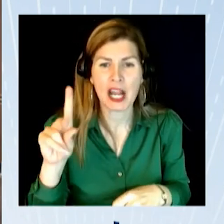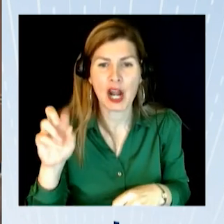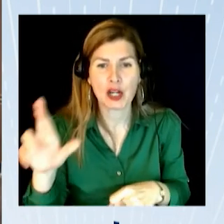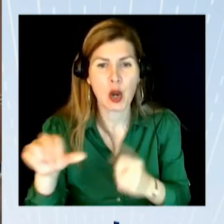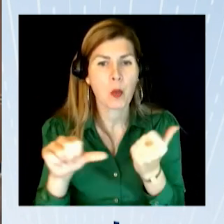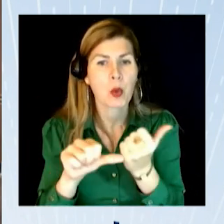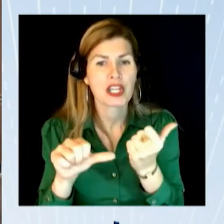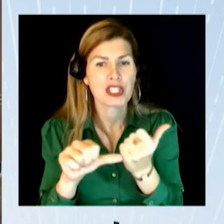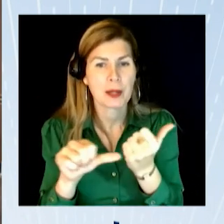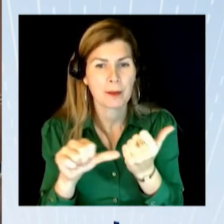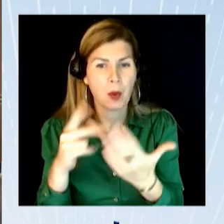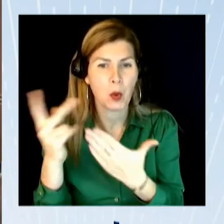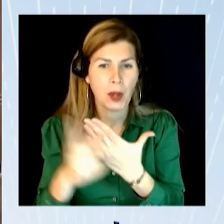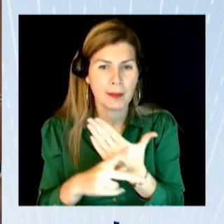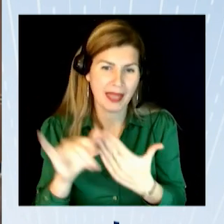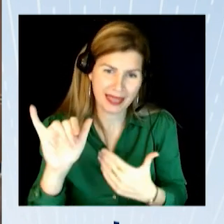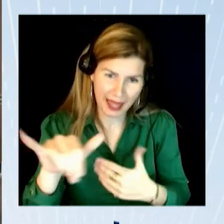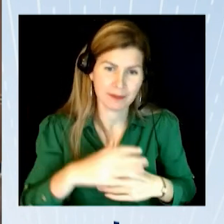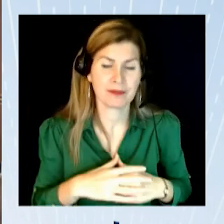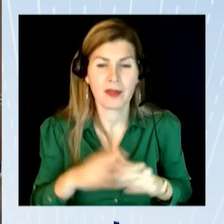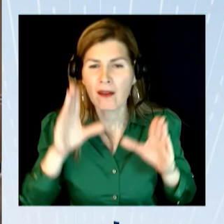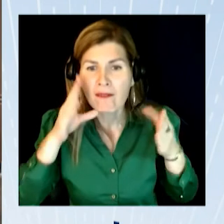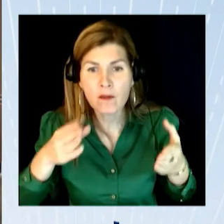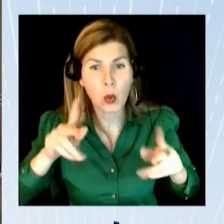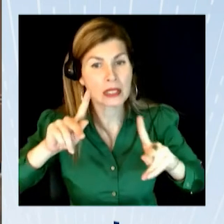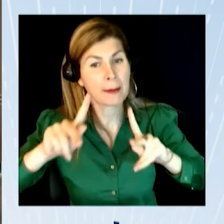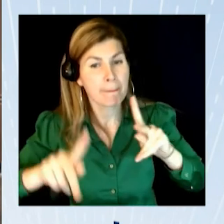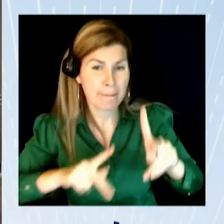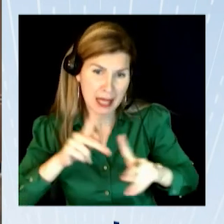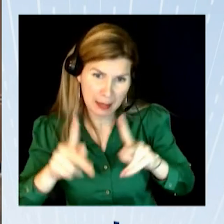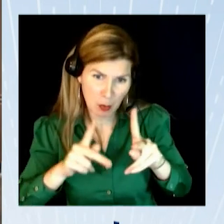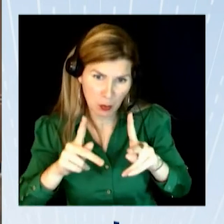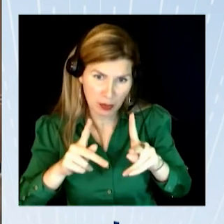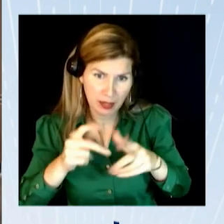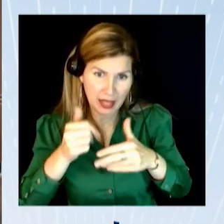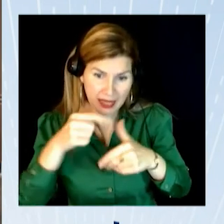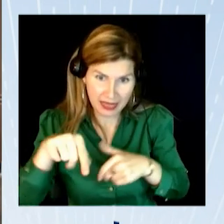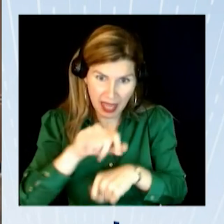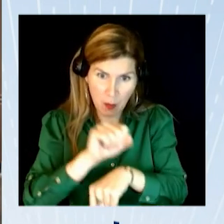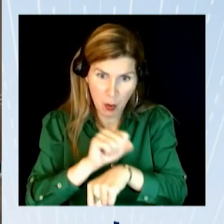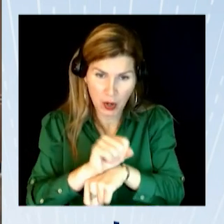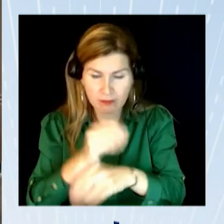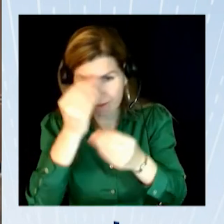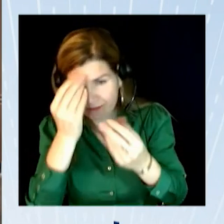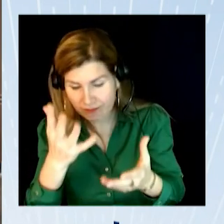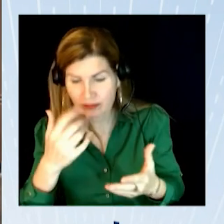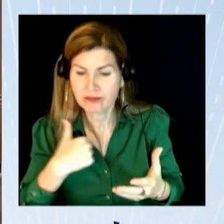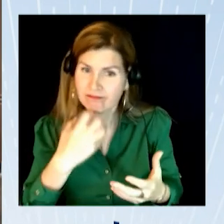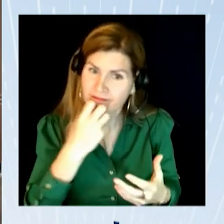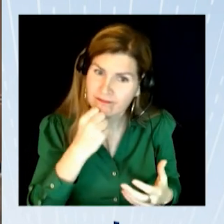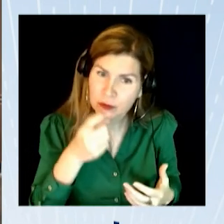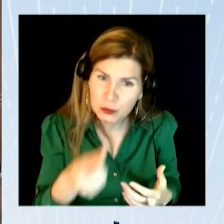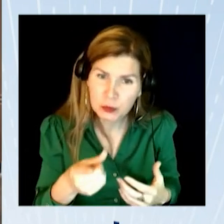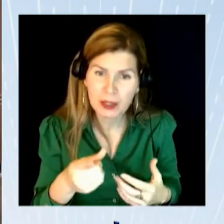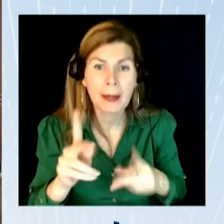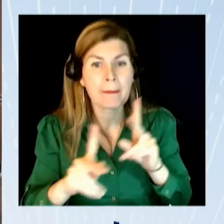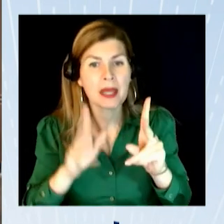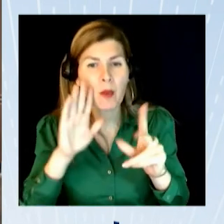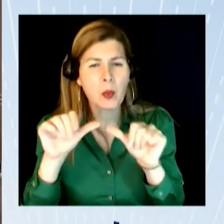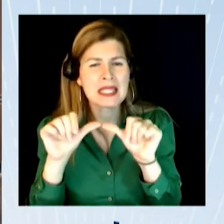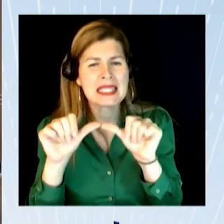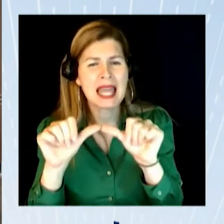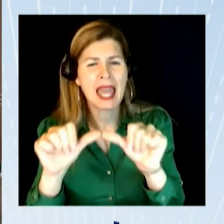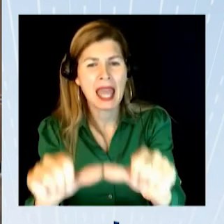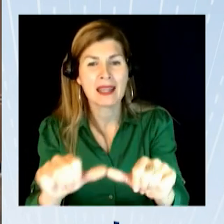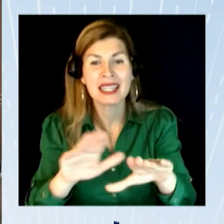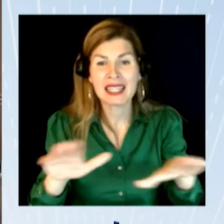So that's what we do. You focus on the people who are going to be your workers. You let them know they're valued. They'll stay longer. Their kids will be healthier. They'll have